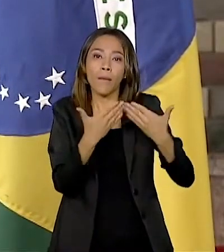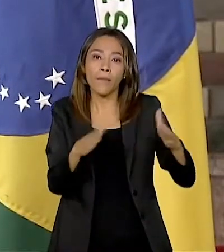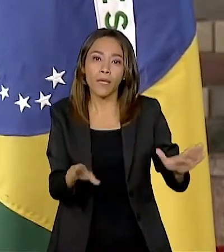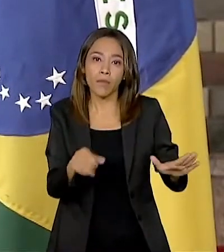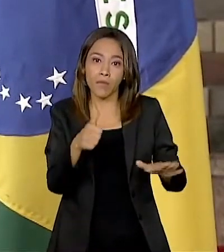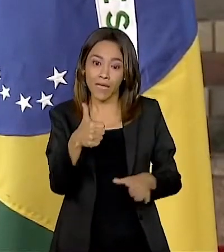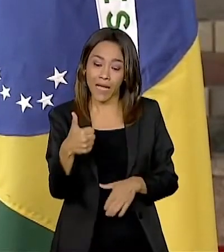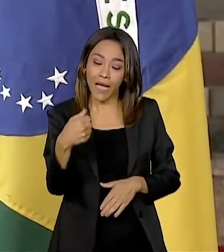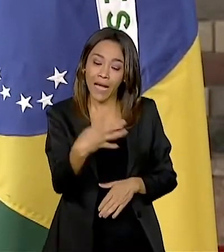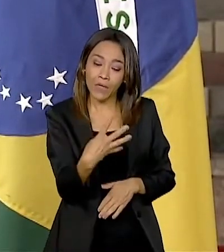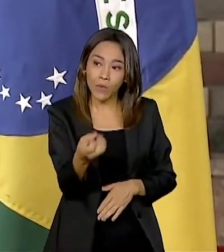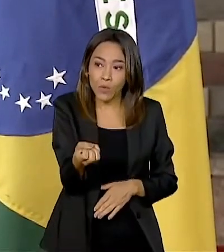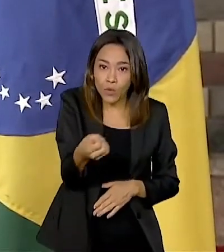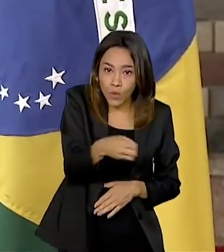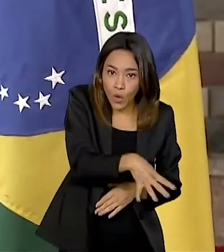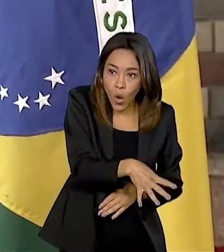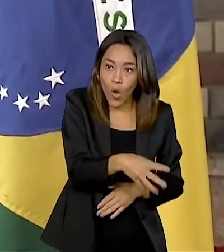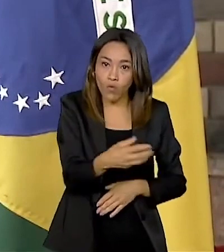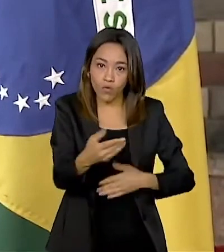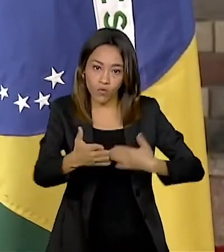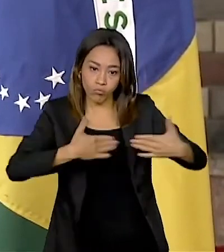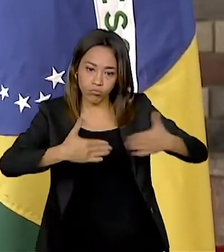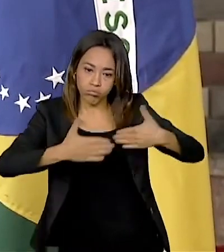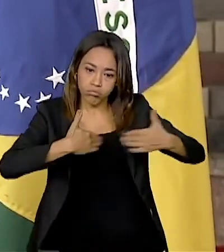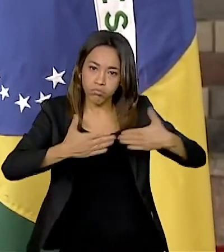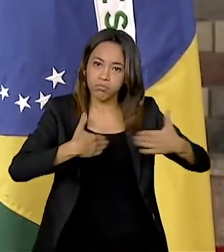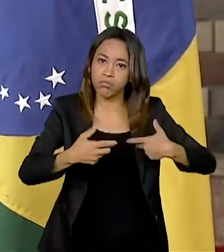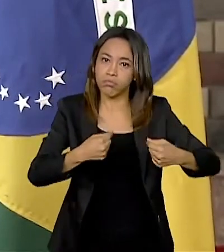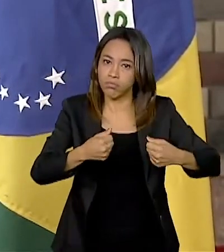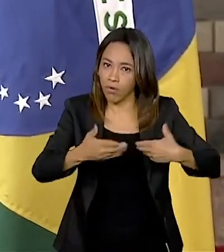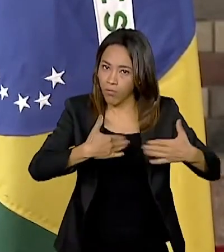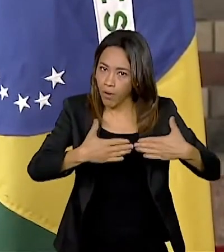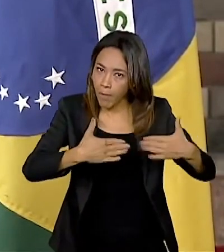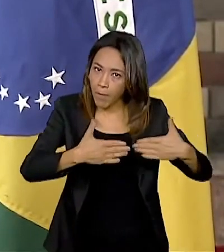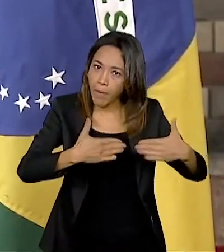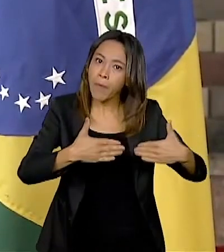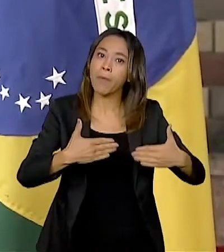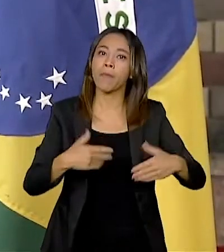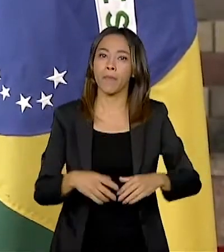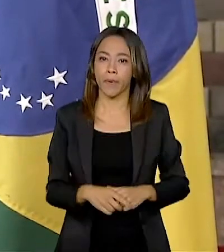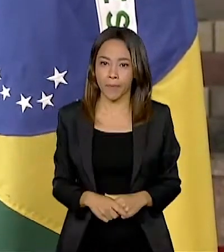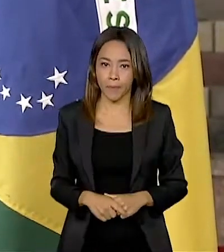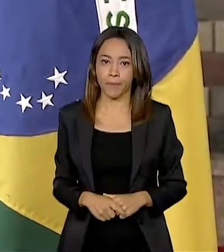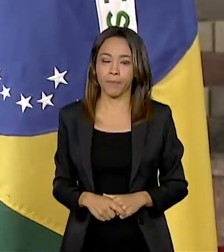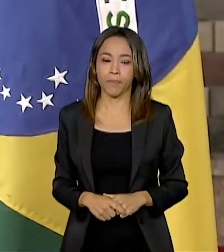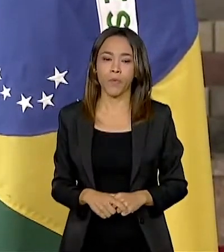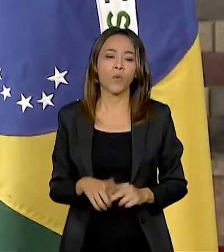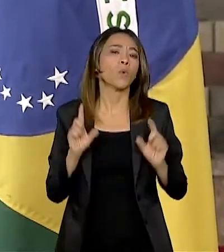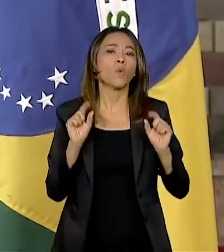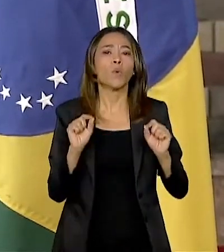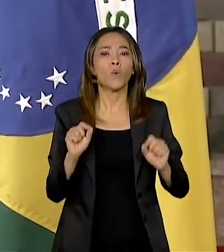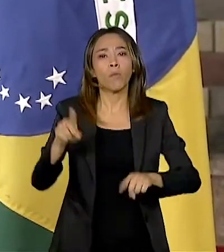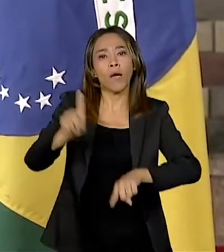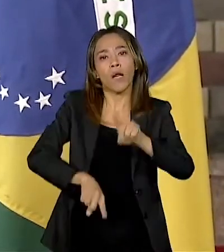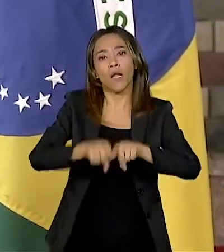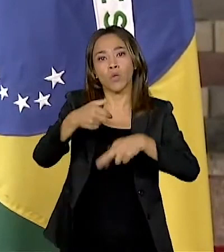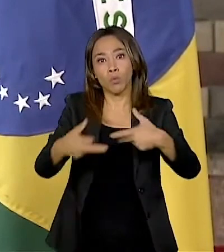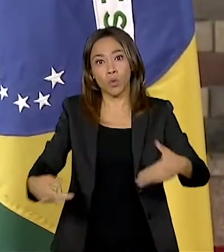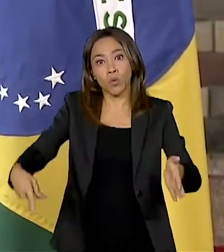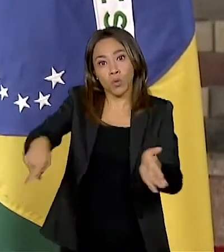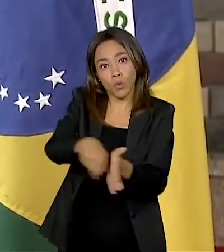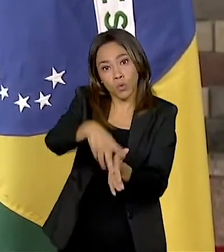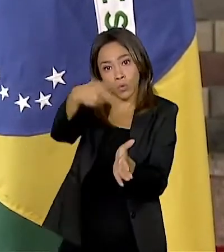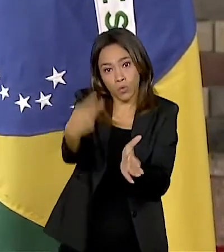14 novos mercados. We opened 14 new markets. Para os produtos brasileiros. For